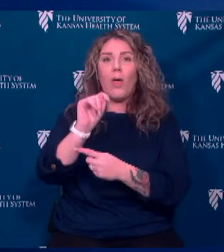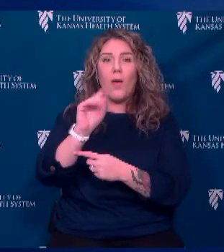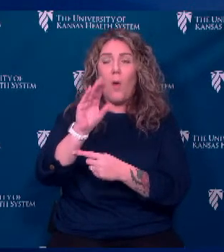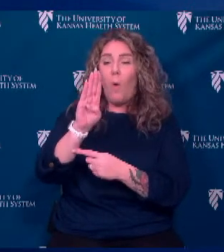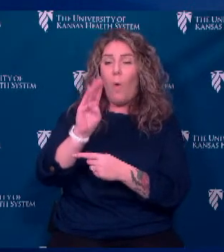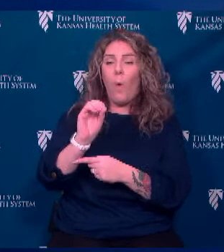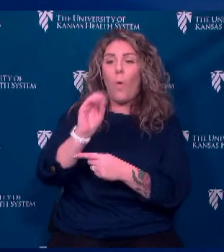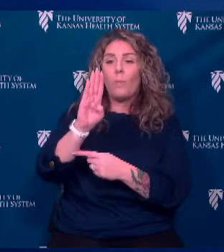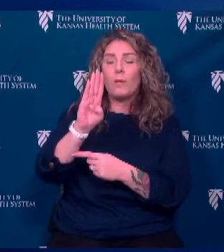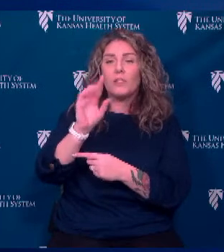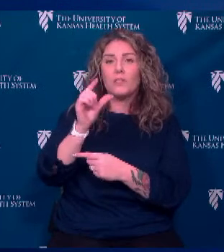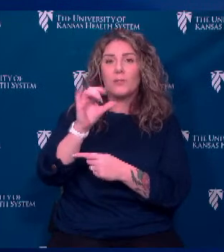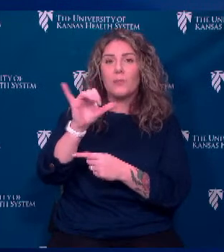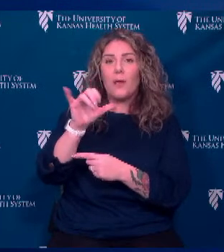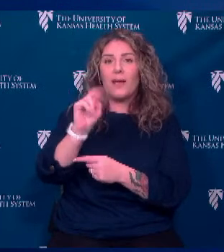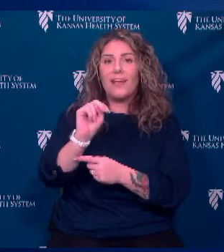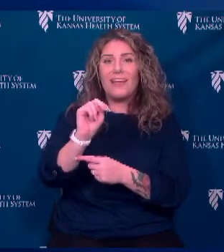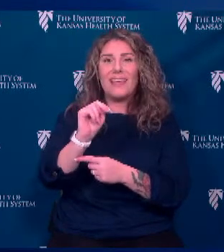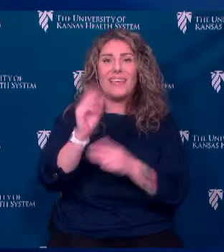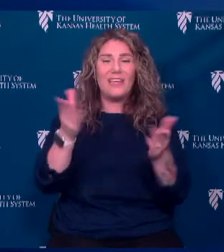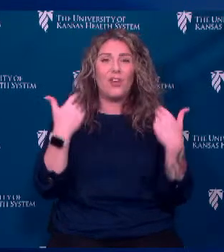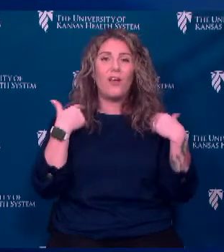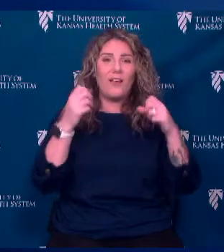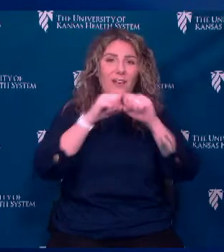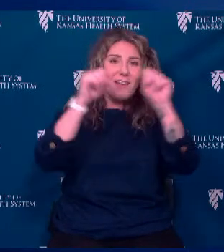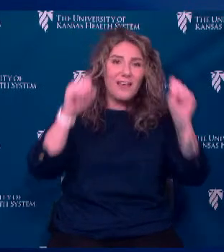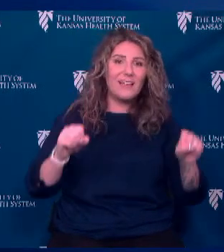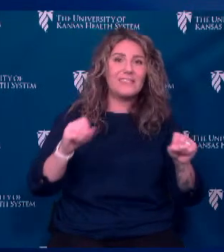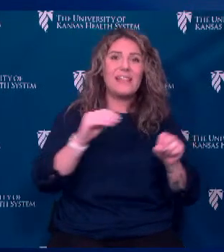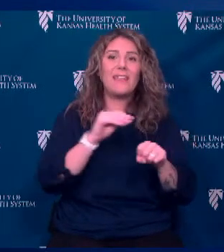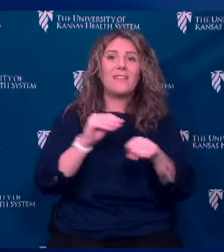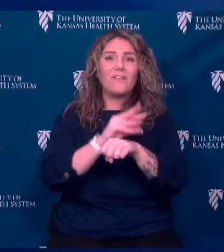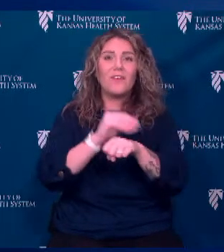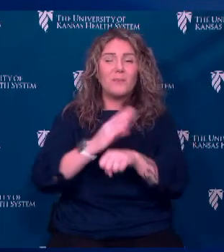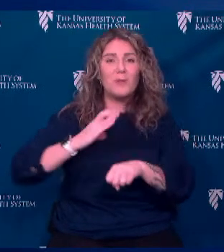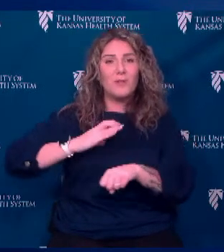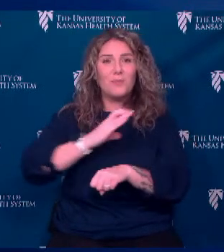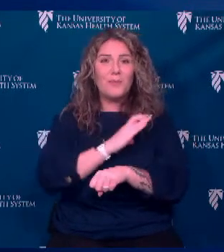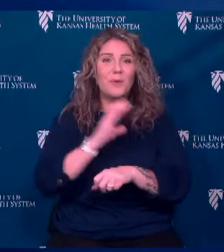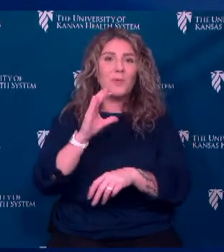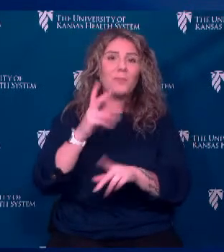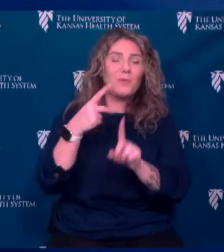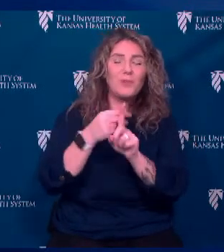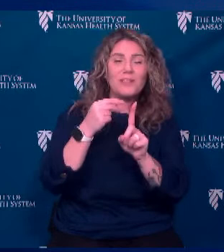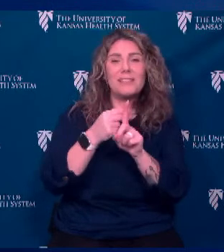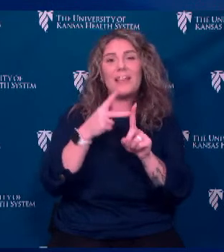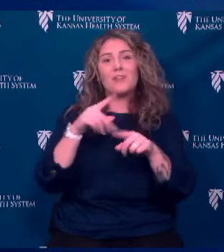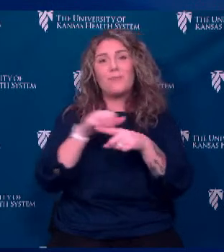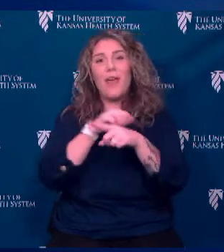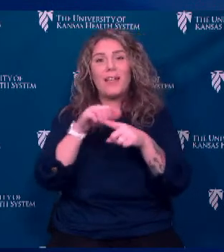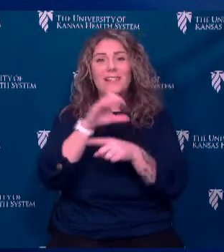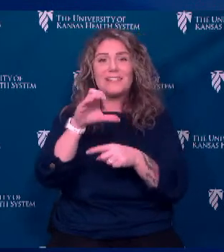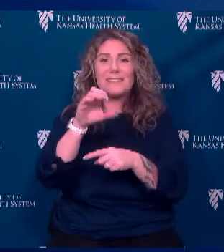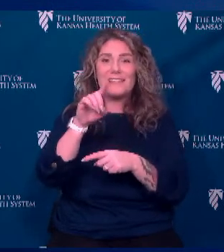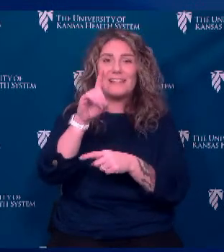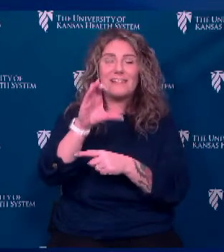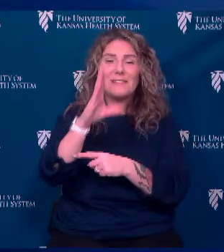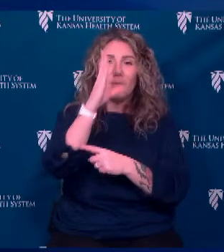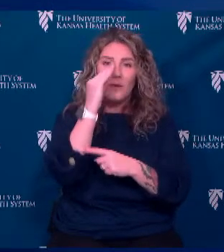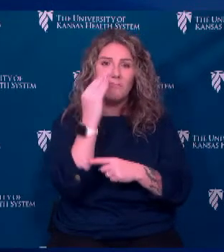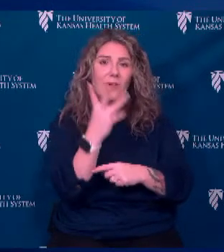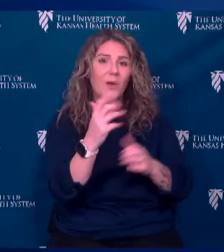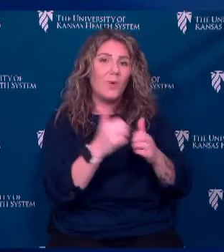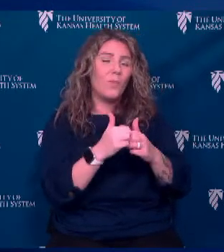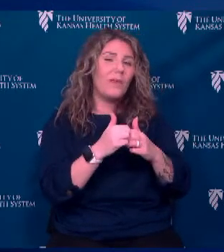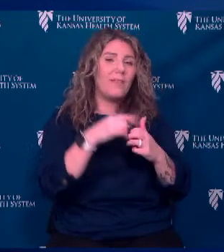the health system, he's on the Advisory Committee on Immunization Practices of the CDC. He'll tell us where things stand on vaccines for kids